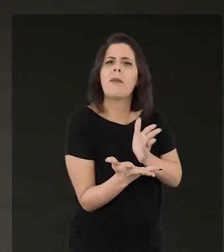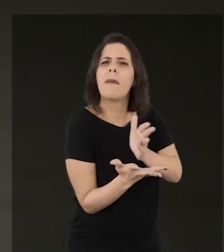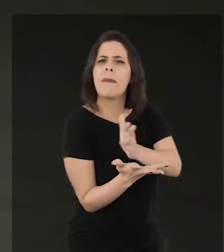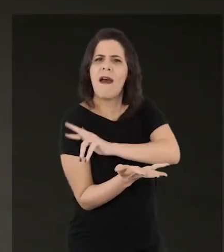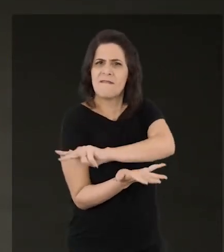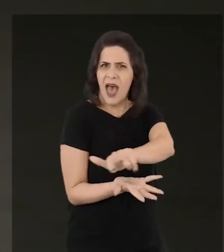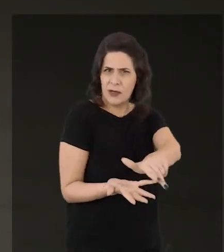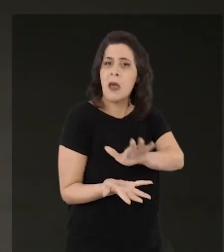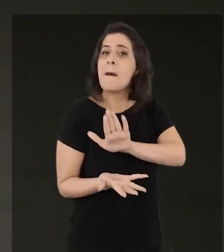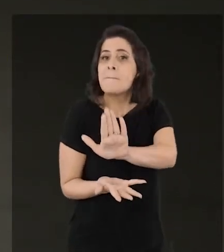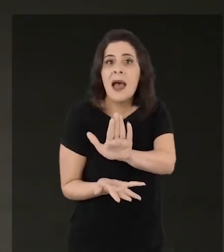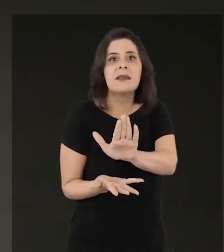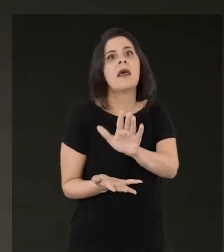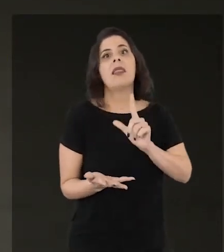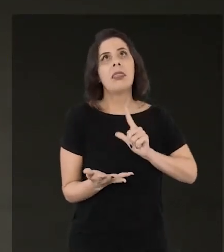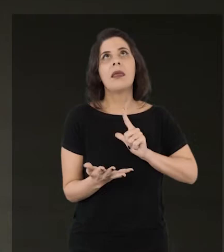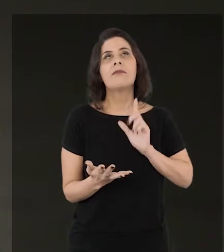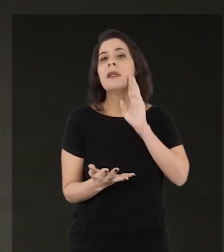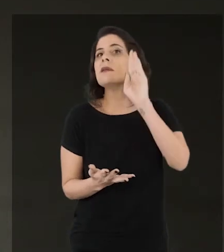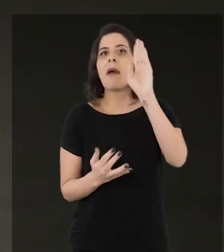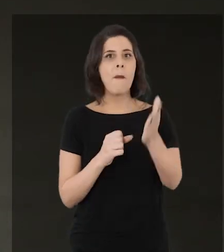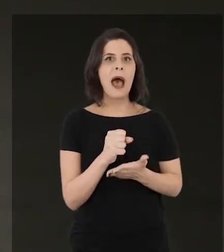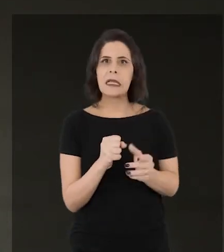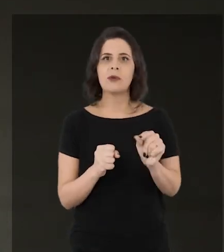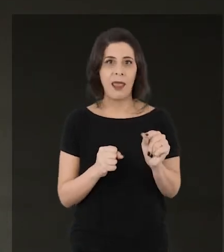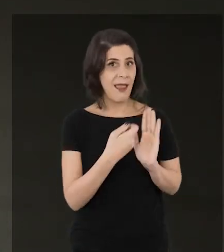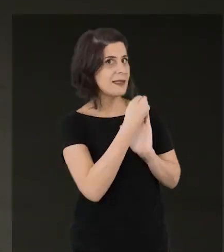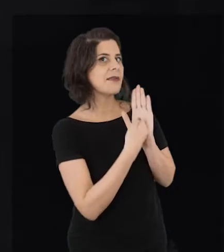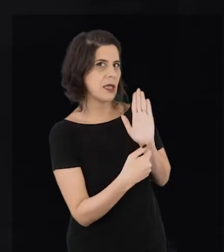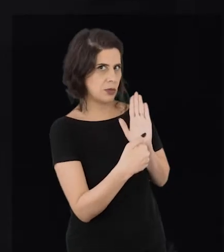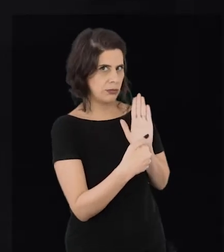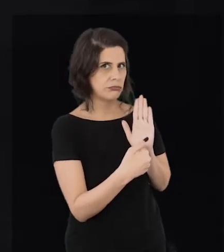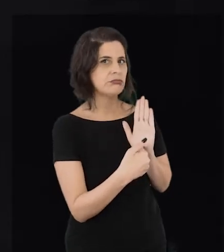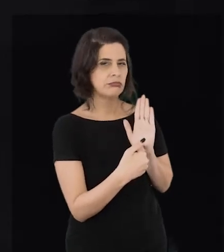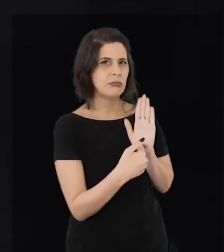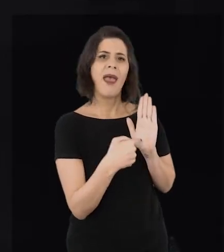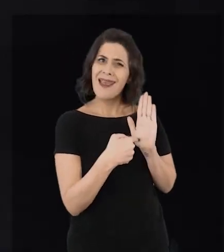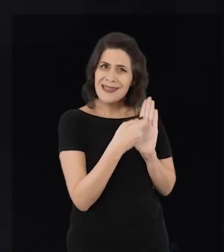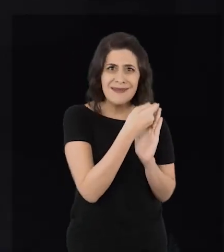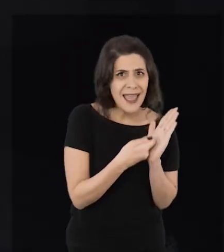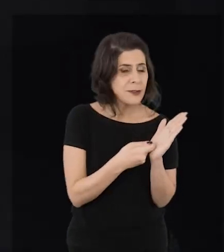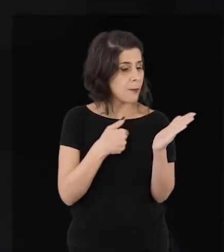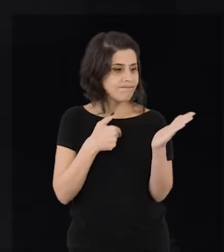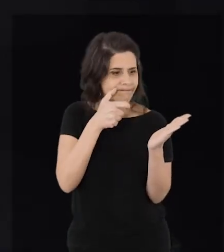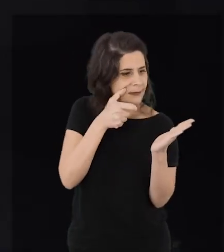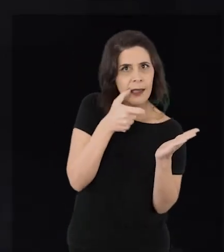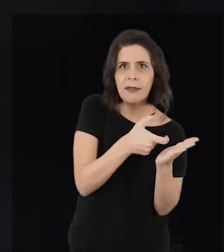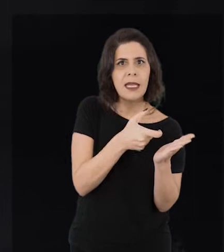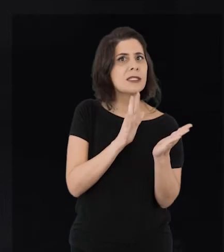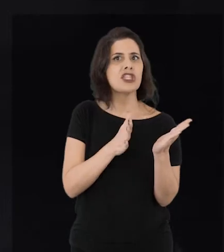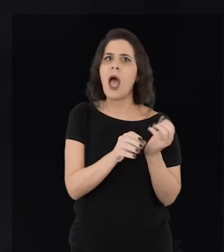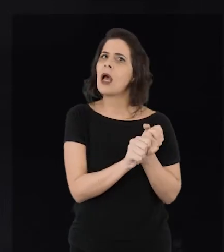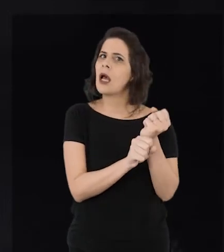are always loosely based on this text. It's a text that I've been really interested in for